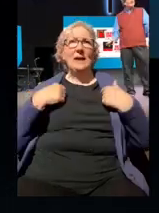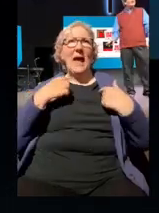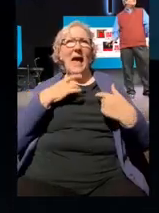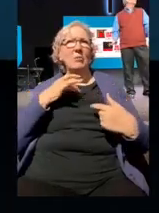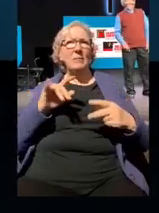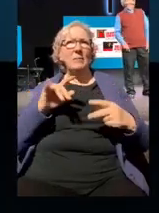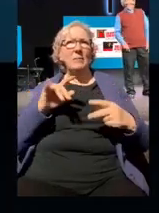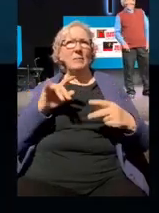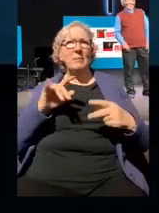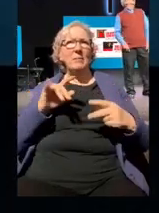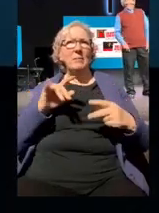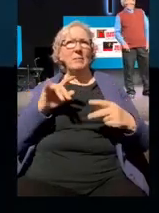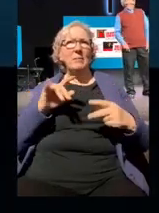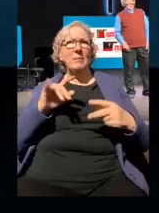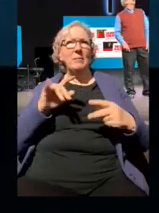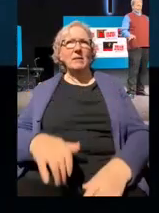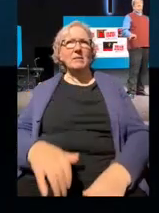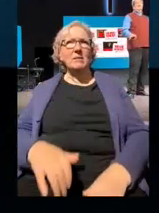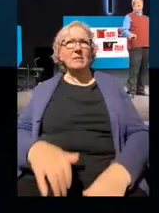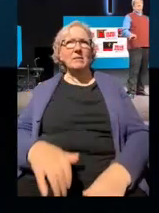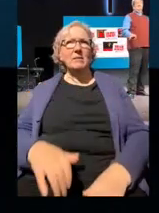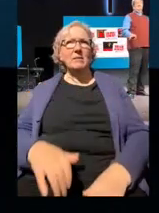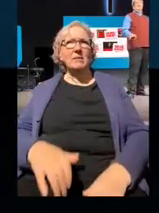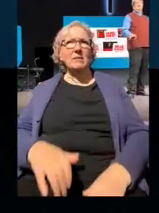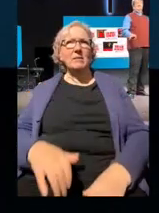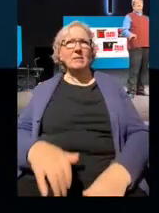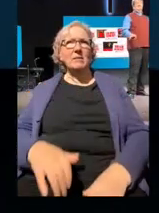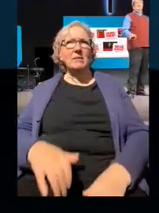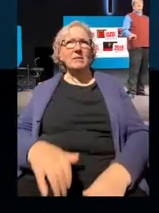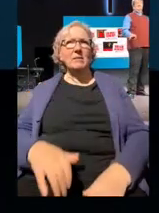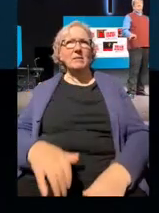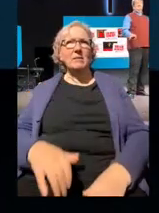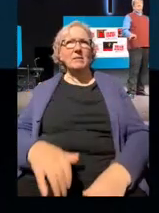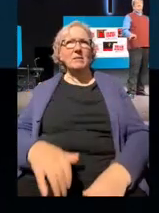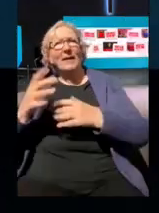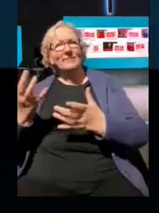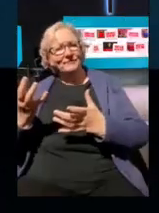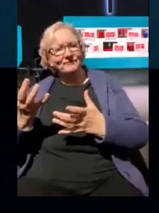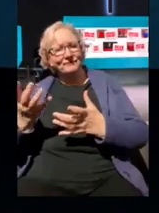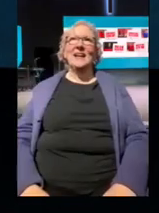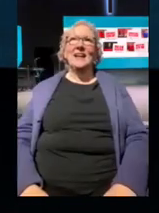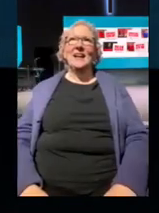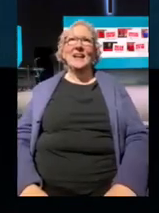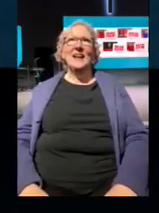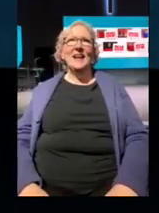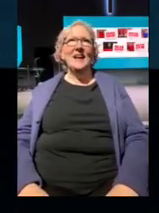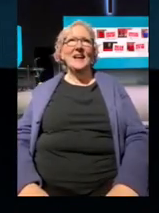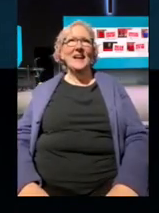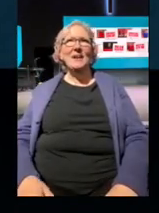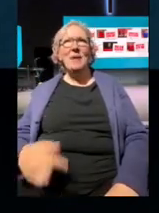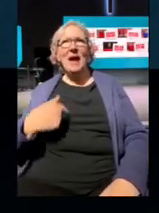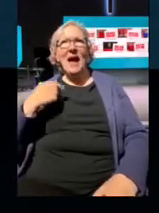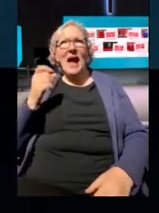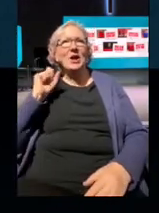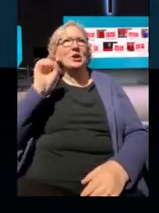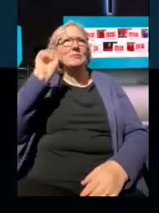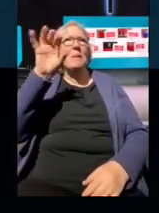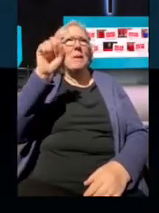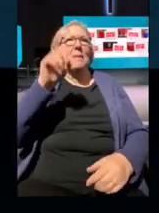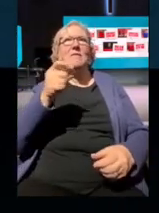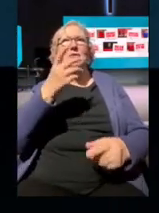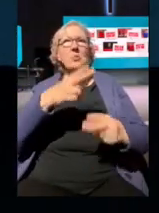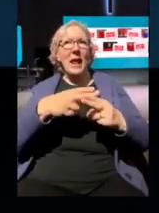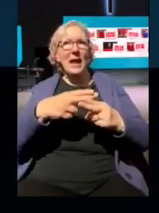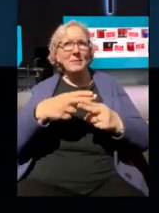working on me about, but I mean, I know they're out there. Almost threw out a few names. I know there's some people in here that could do that, but